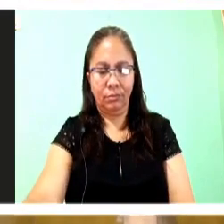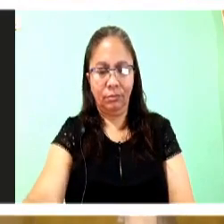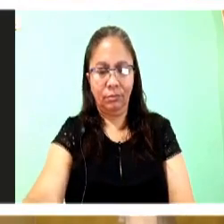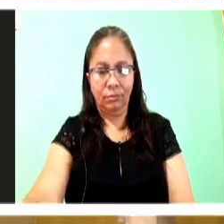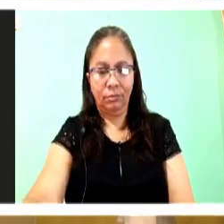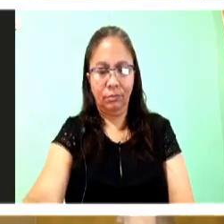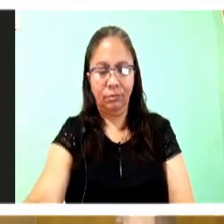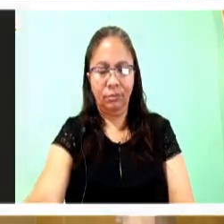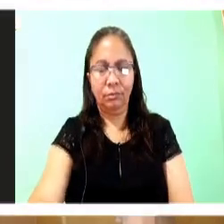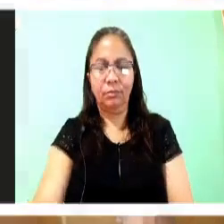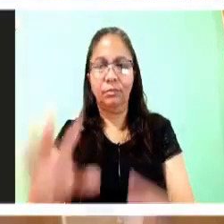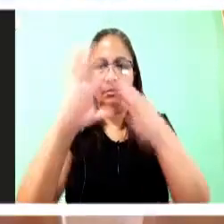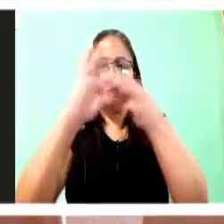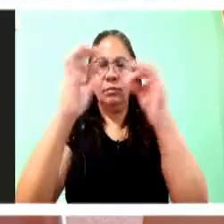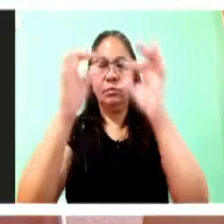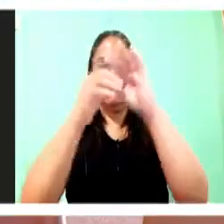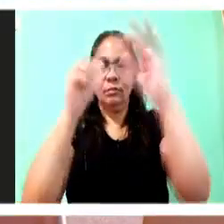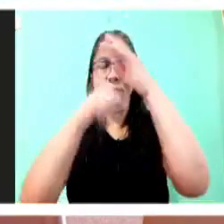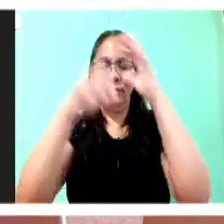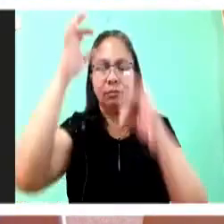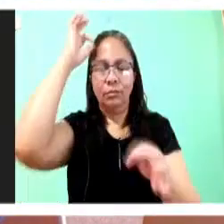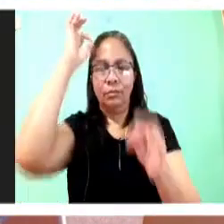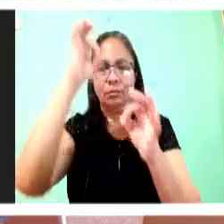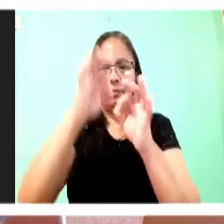The mystery of faith.